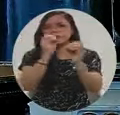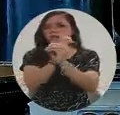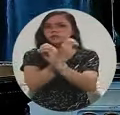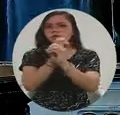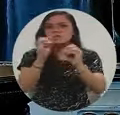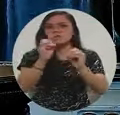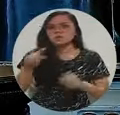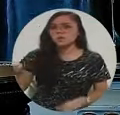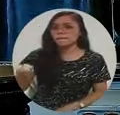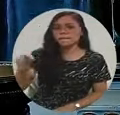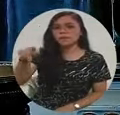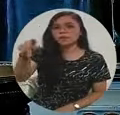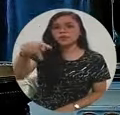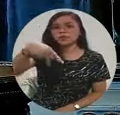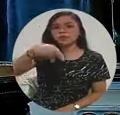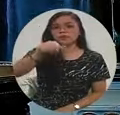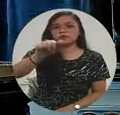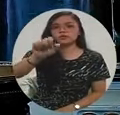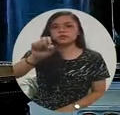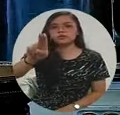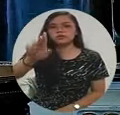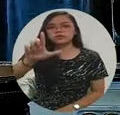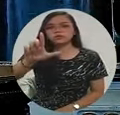There's nobody like the Apostle Paul.